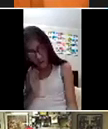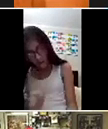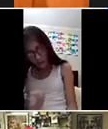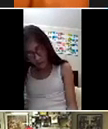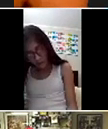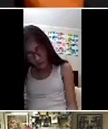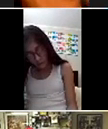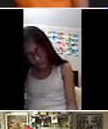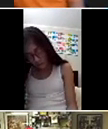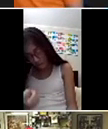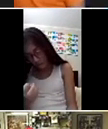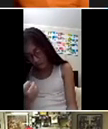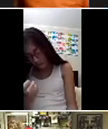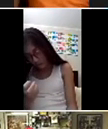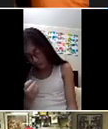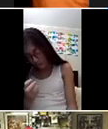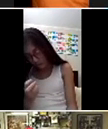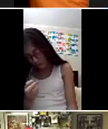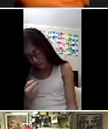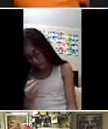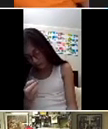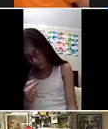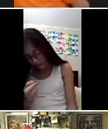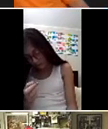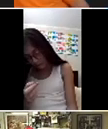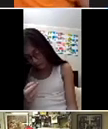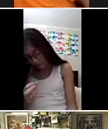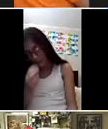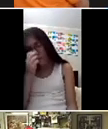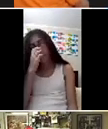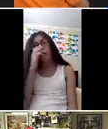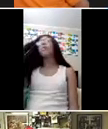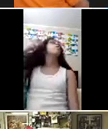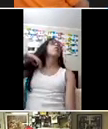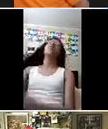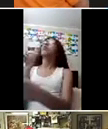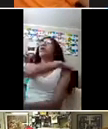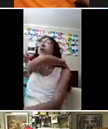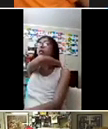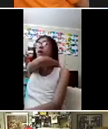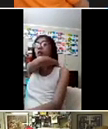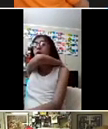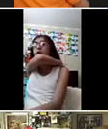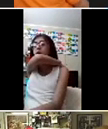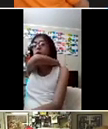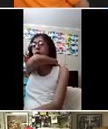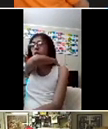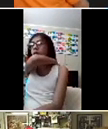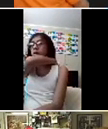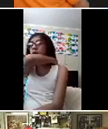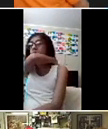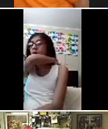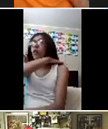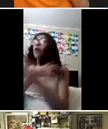he says, he who hath ears, let him hear. Okay. Now that was Jesus telling